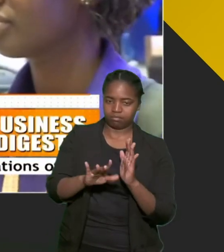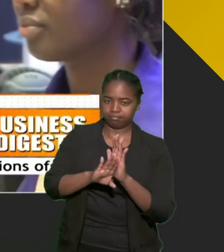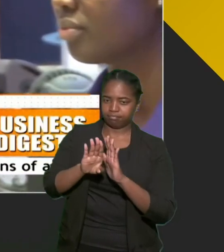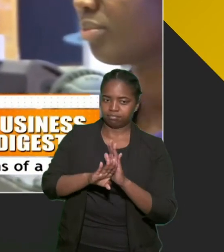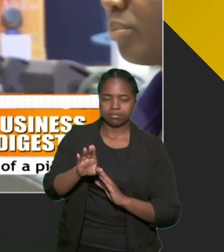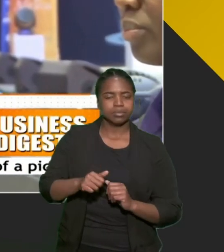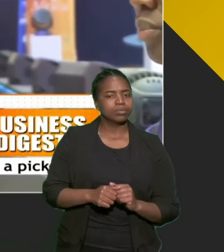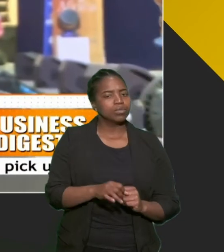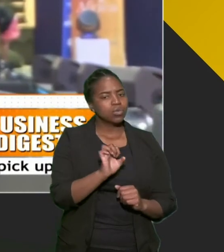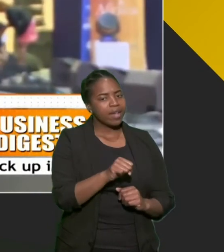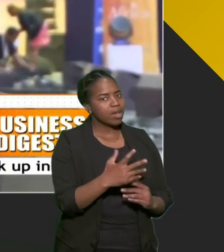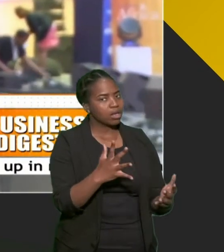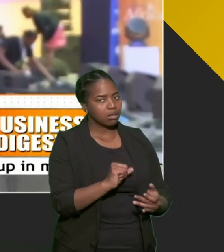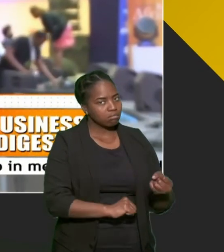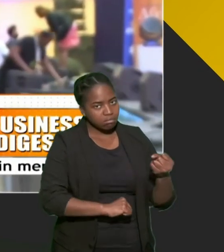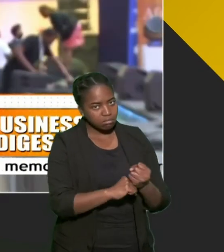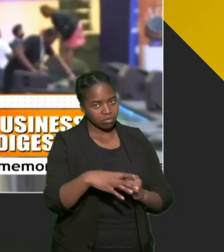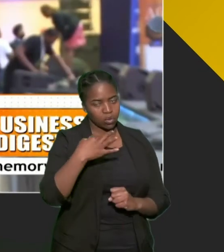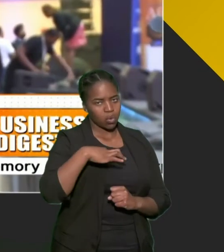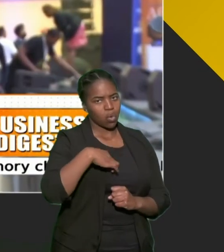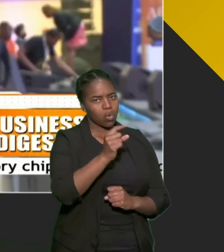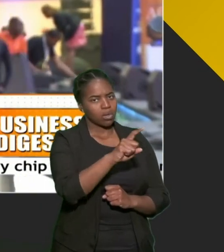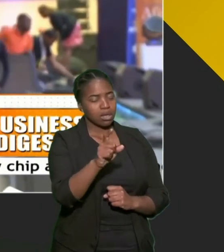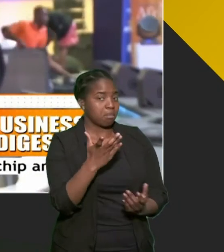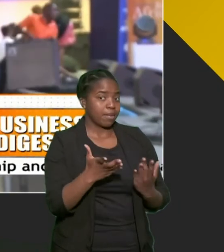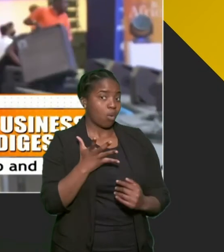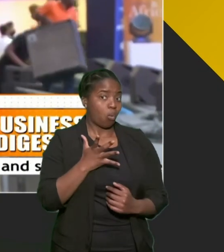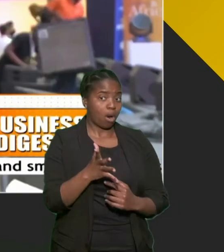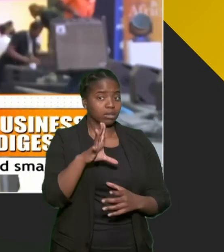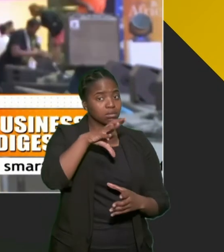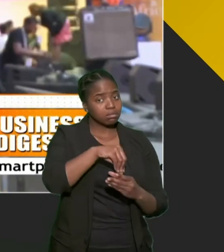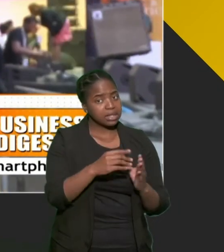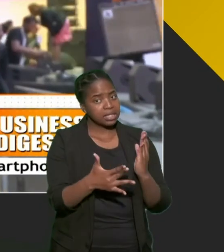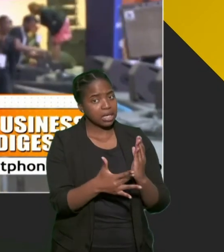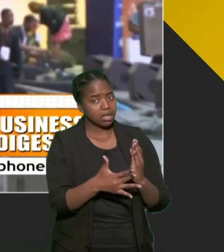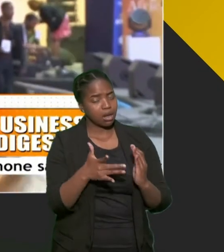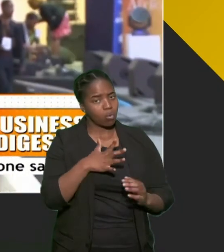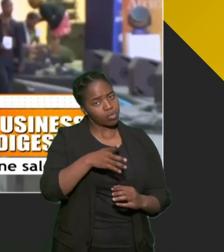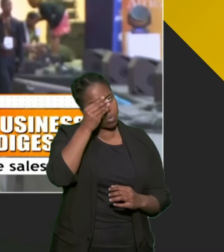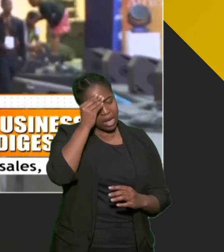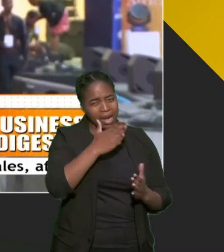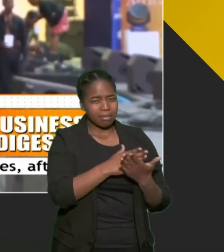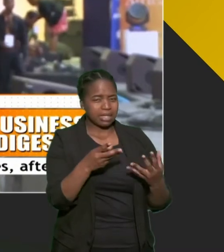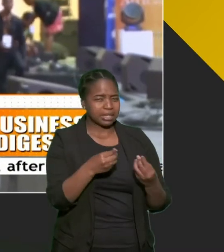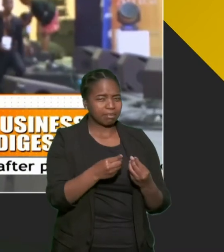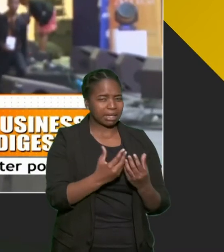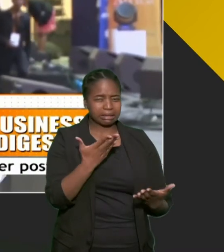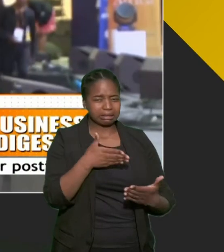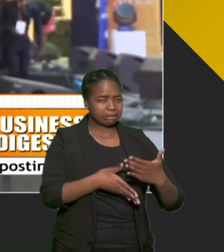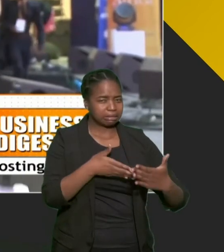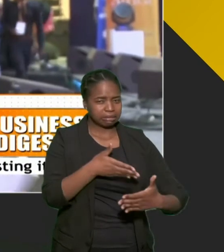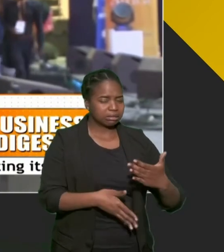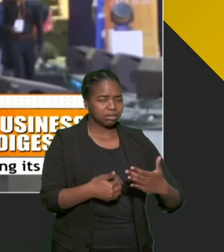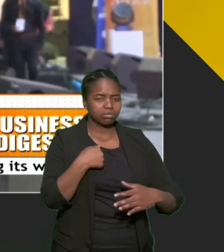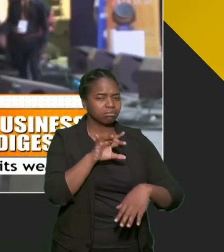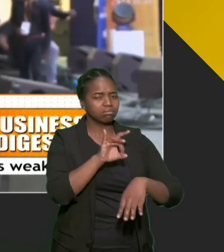any encouraging words for other girls out there who'd want to join the tech industry, but something is holding them back? What